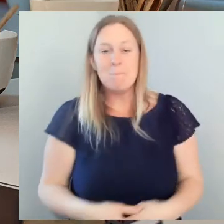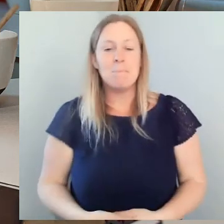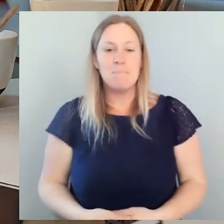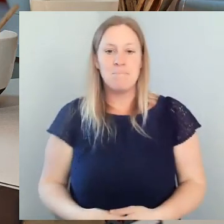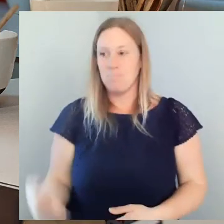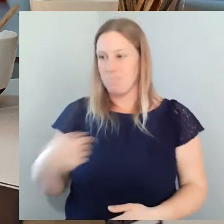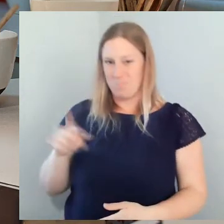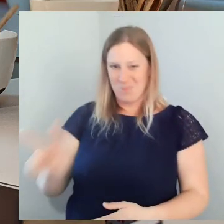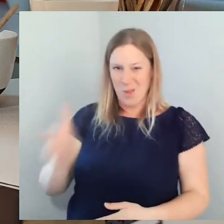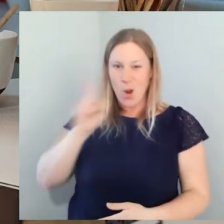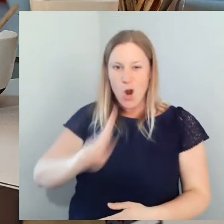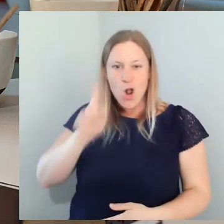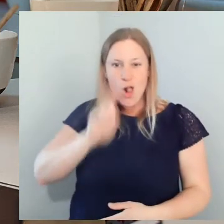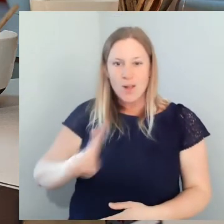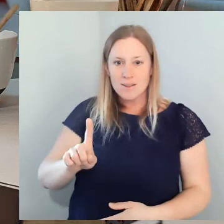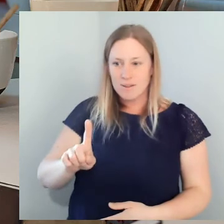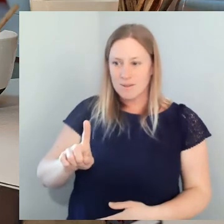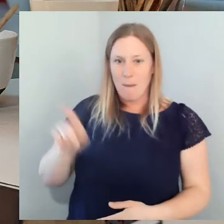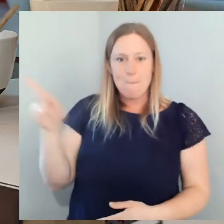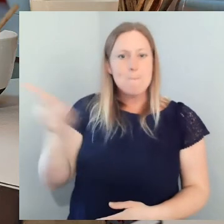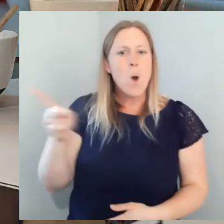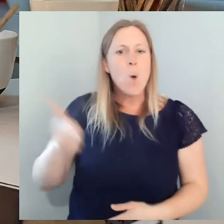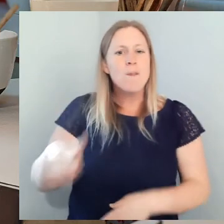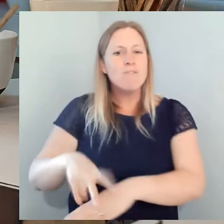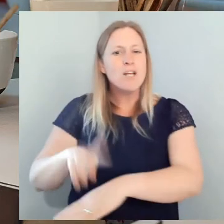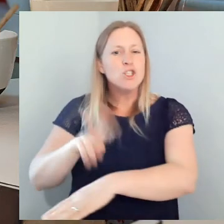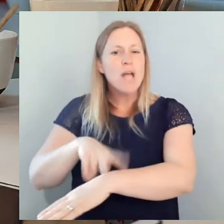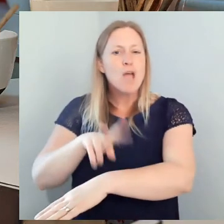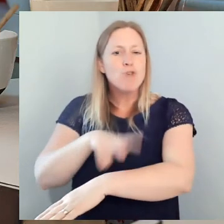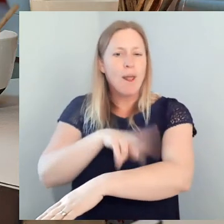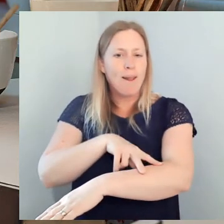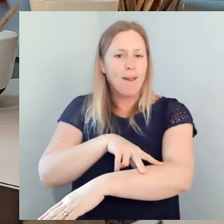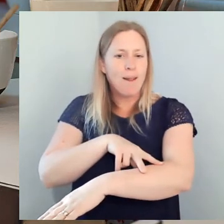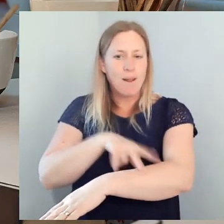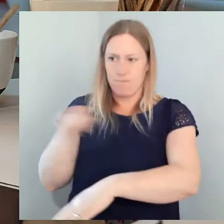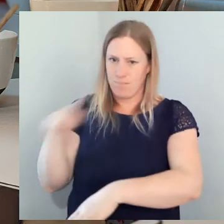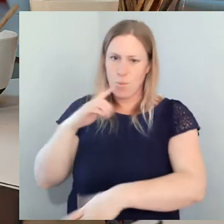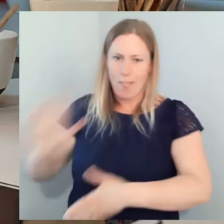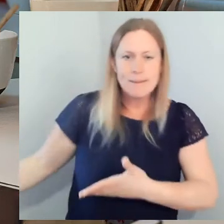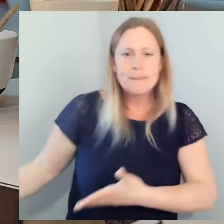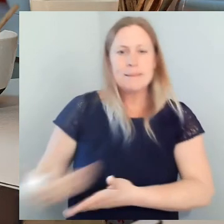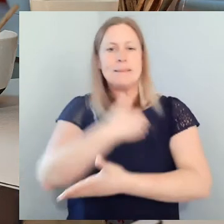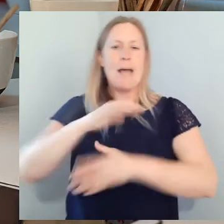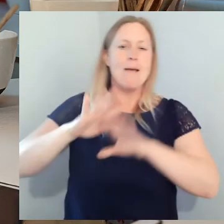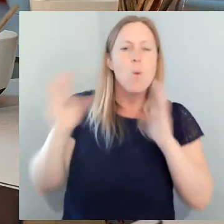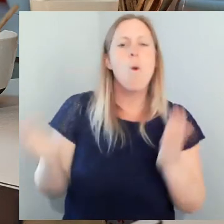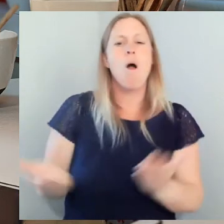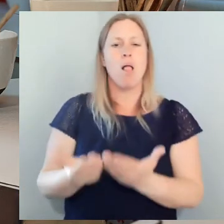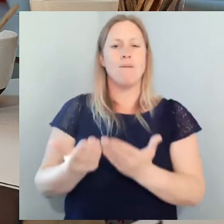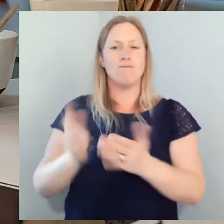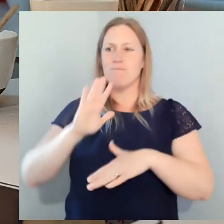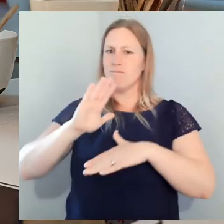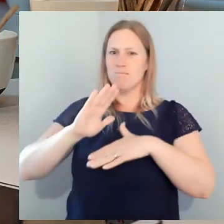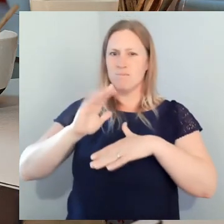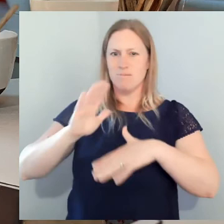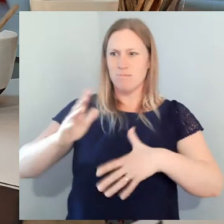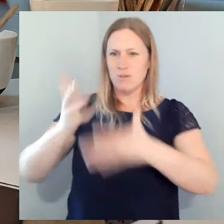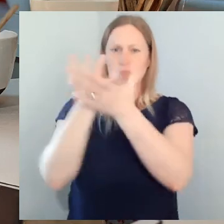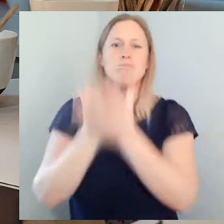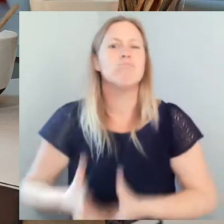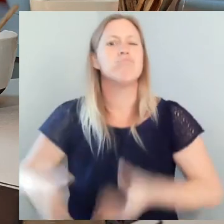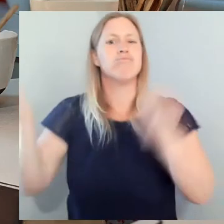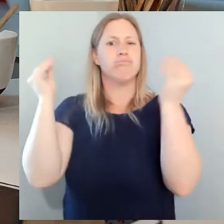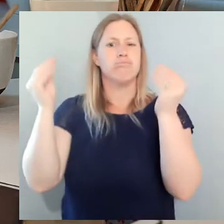likes crabs. Unlike my girls, who are both vegetarians. "We're going to save the planet